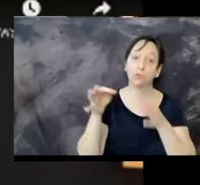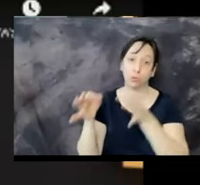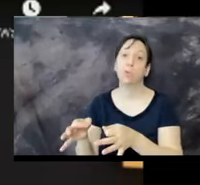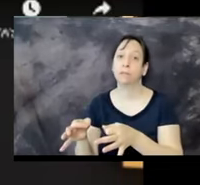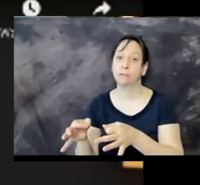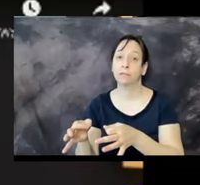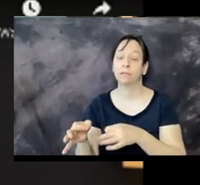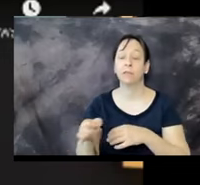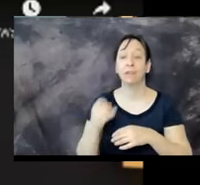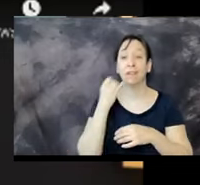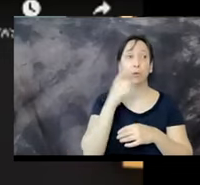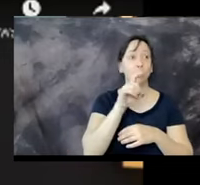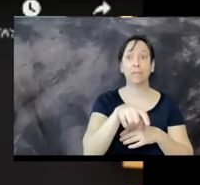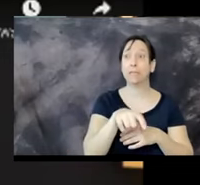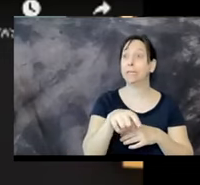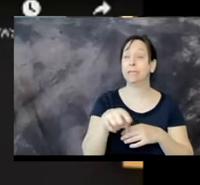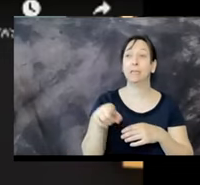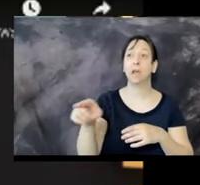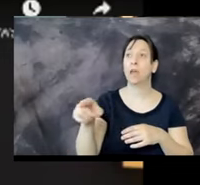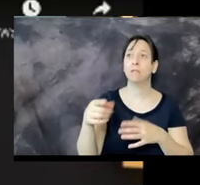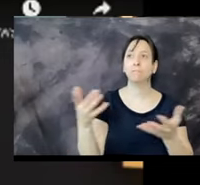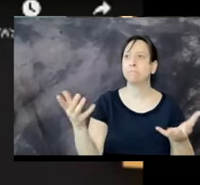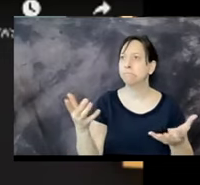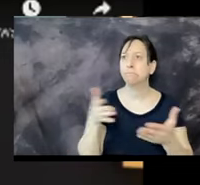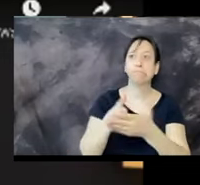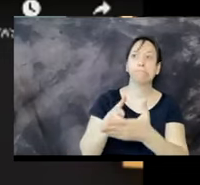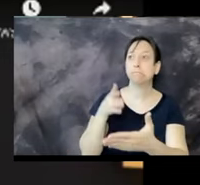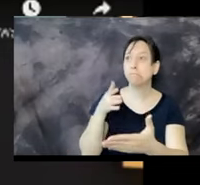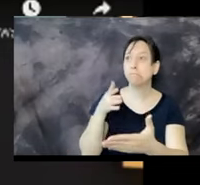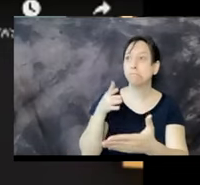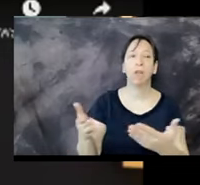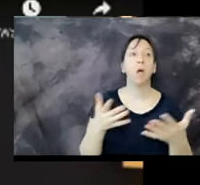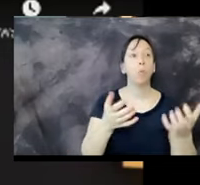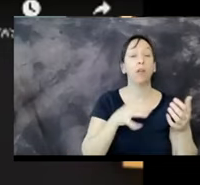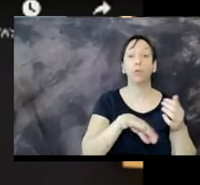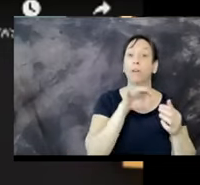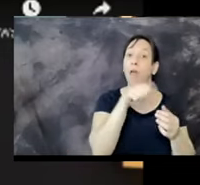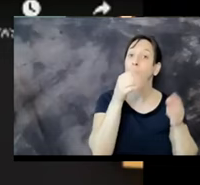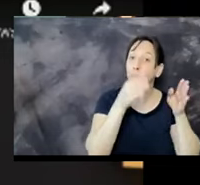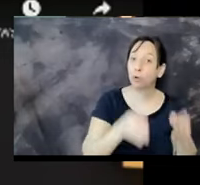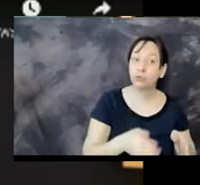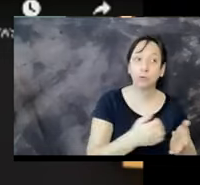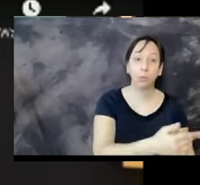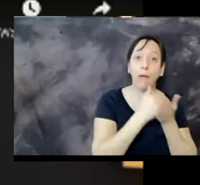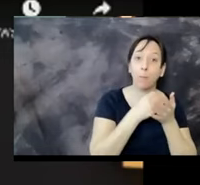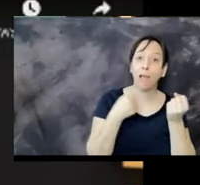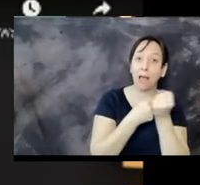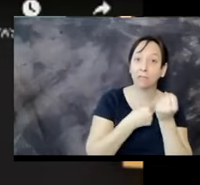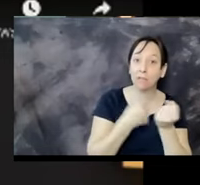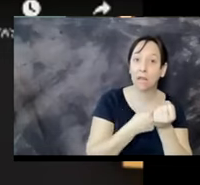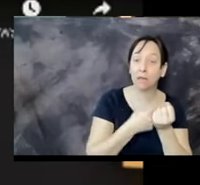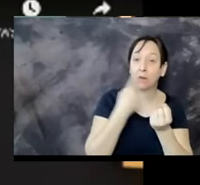else to help you advocate for change and advocate to understand the logistics,